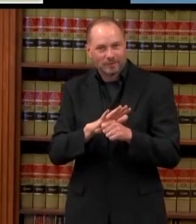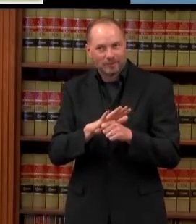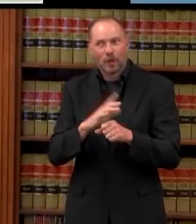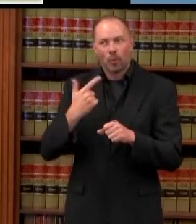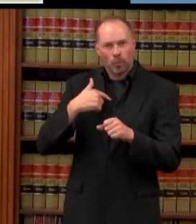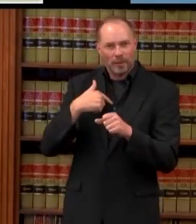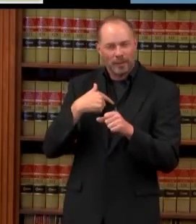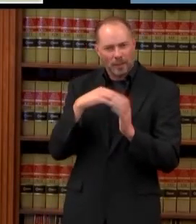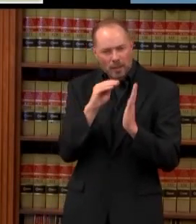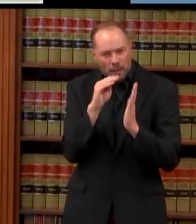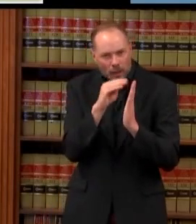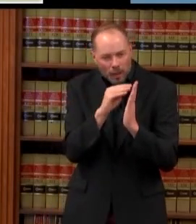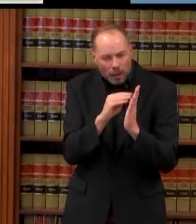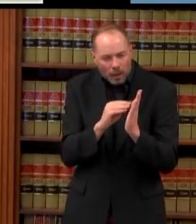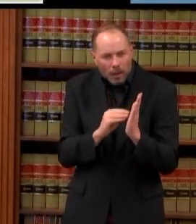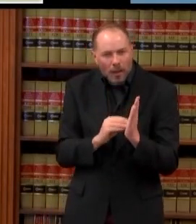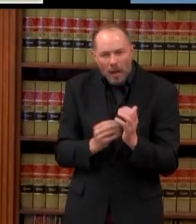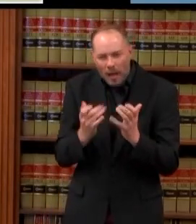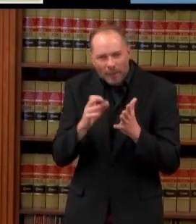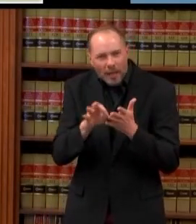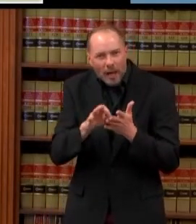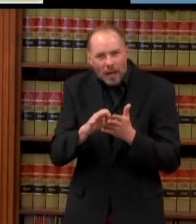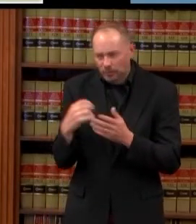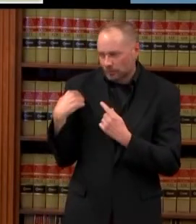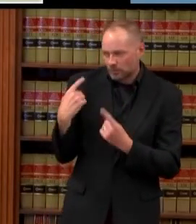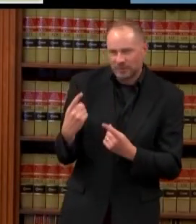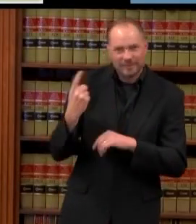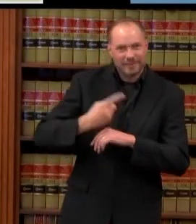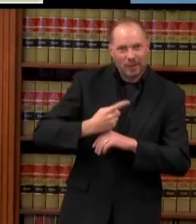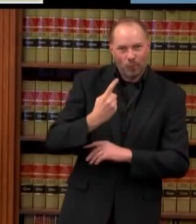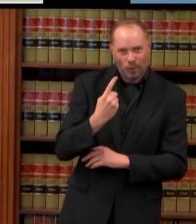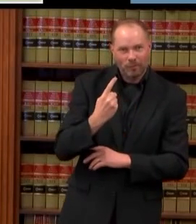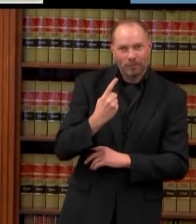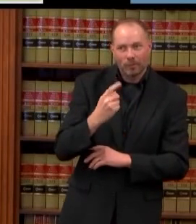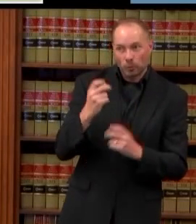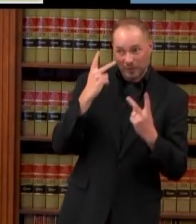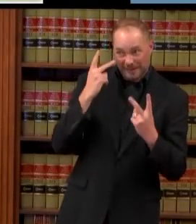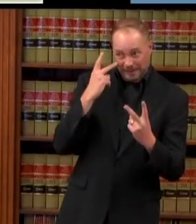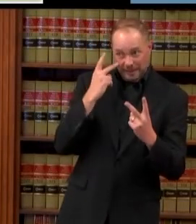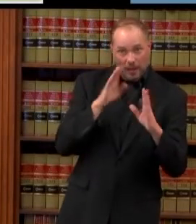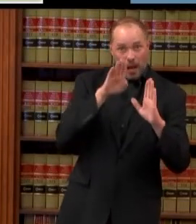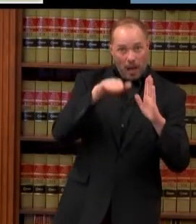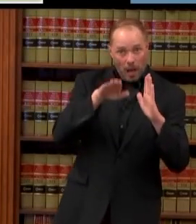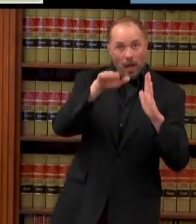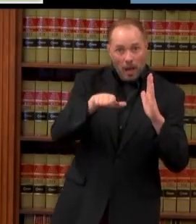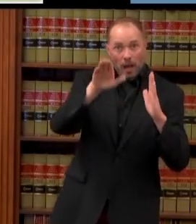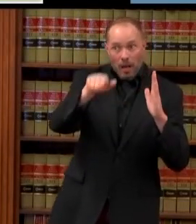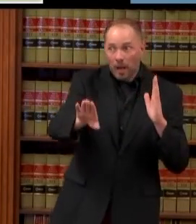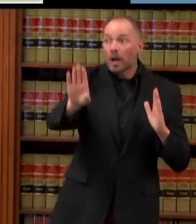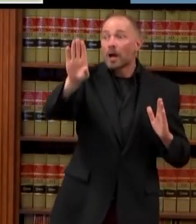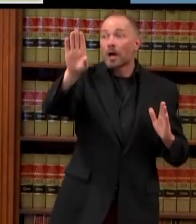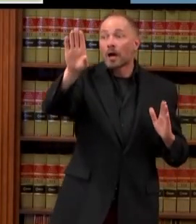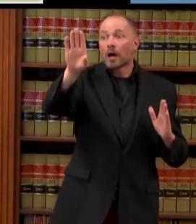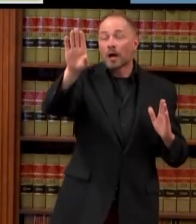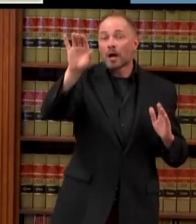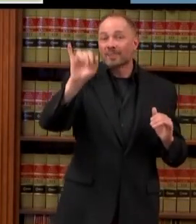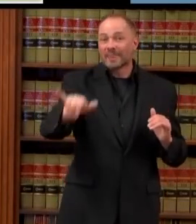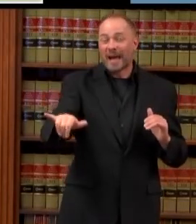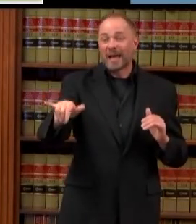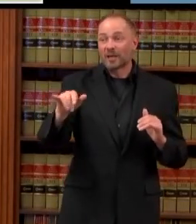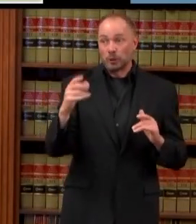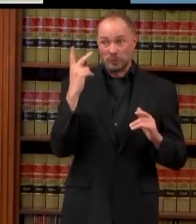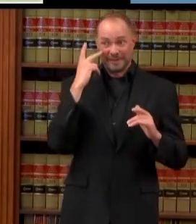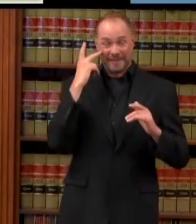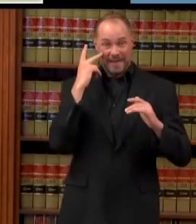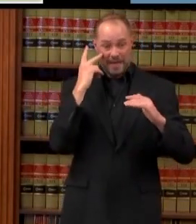that, the case counts from day one. And you can see where we are here, looking at this chart, what the threshold